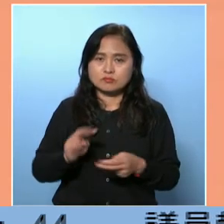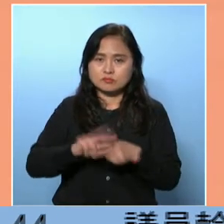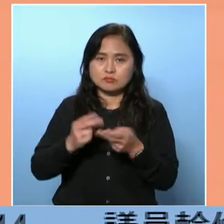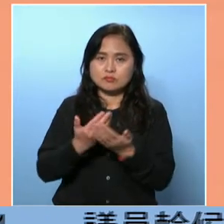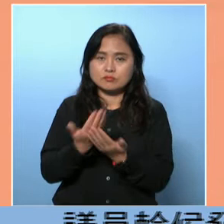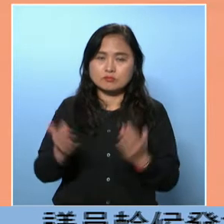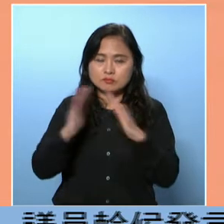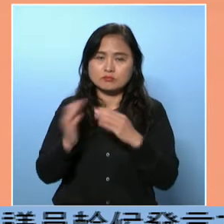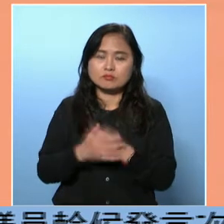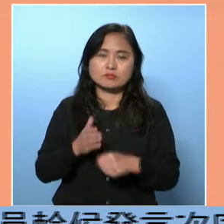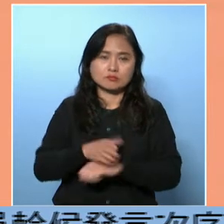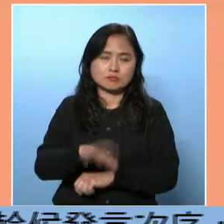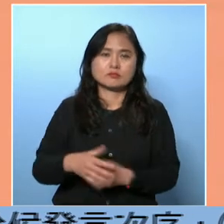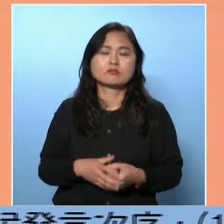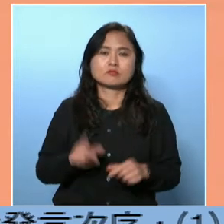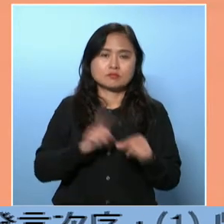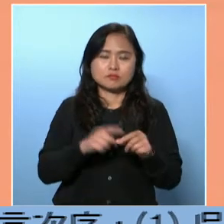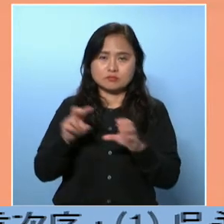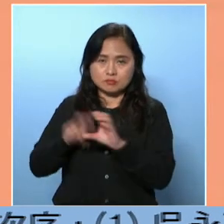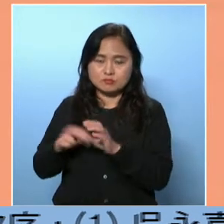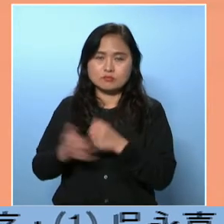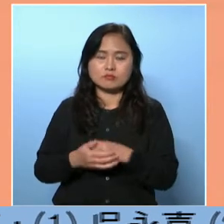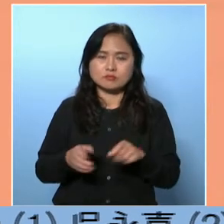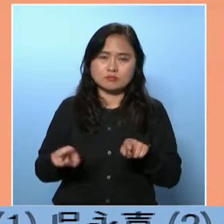ensure treatment and